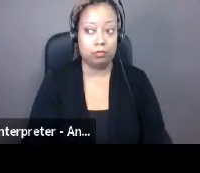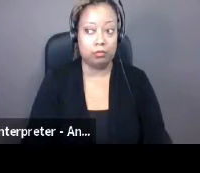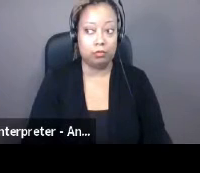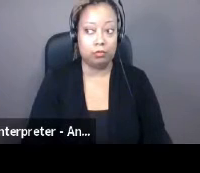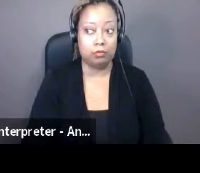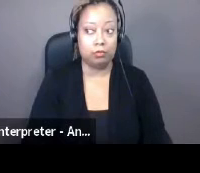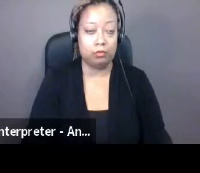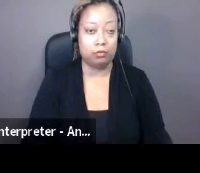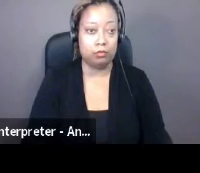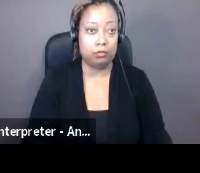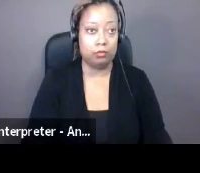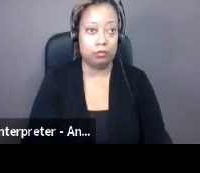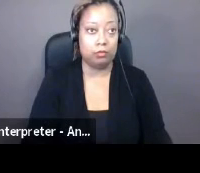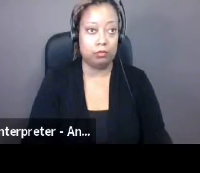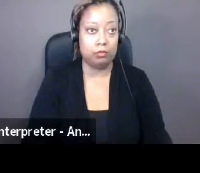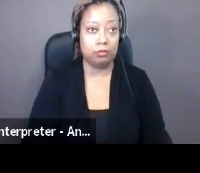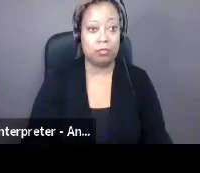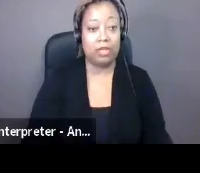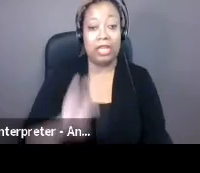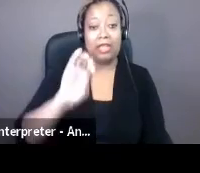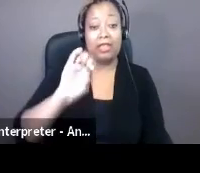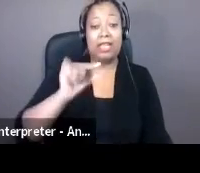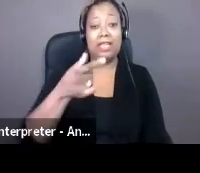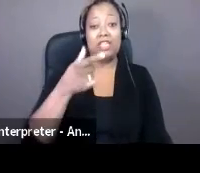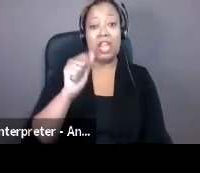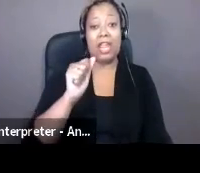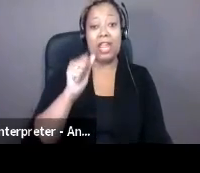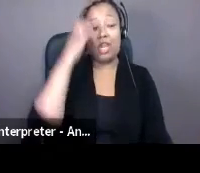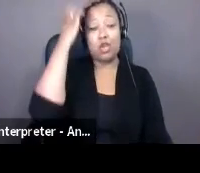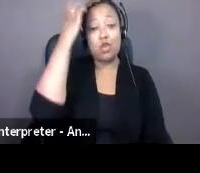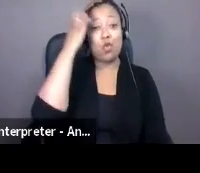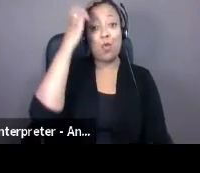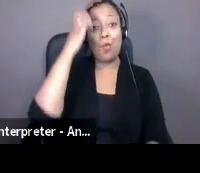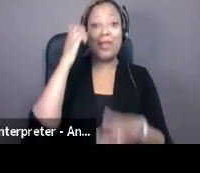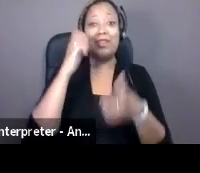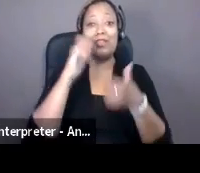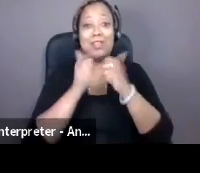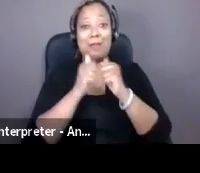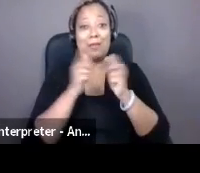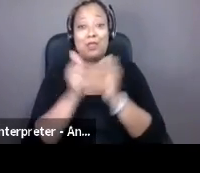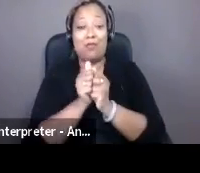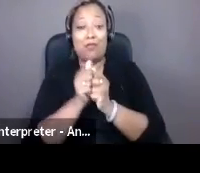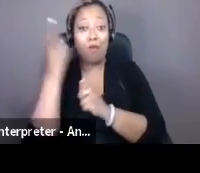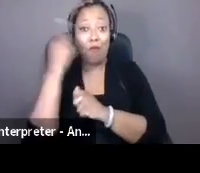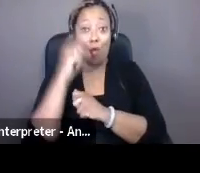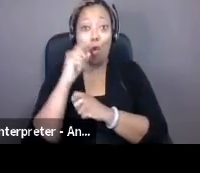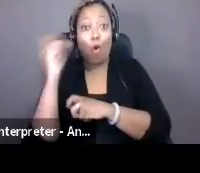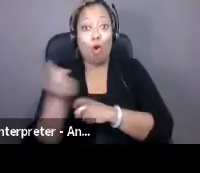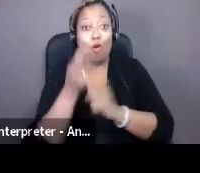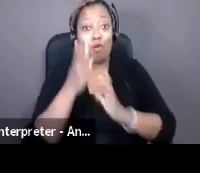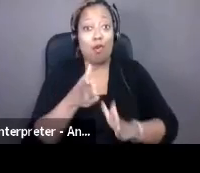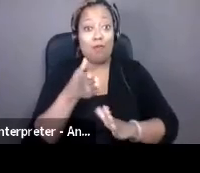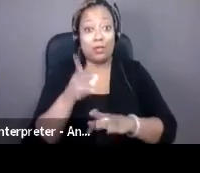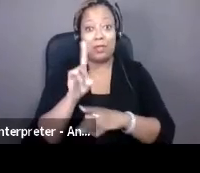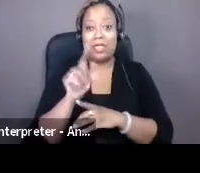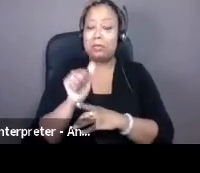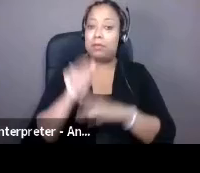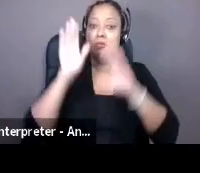The EGA European Championship for Golfers with Disability is a truly remarkable event.